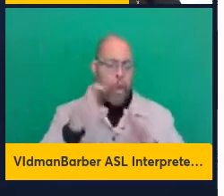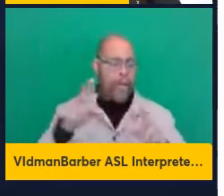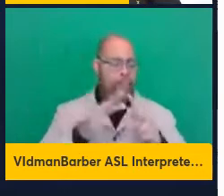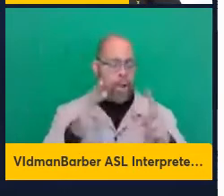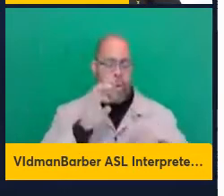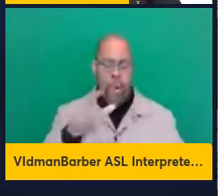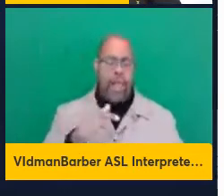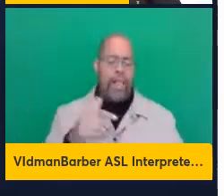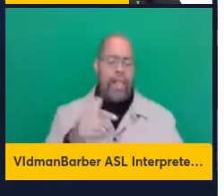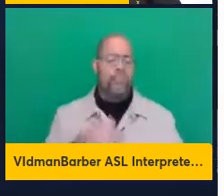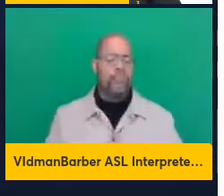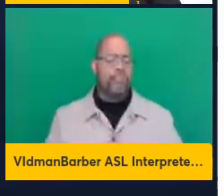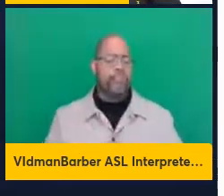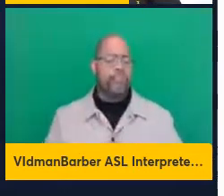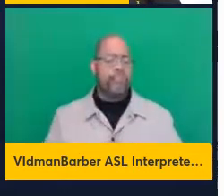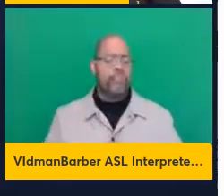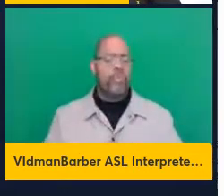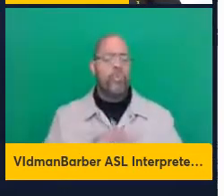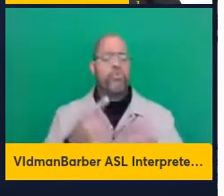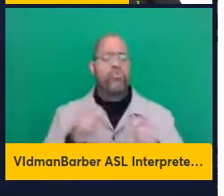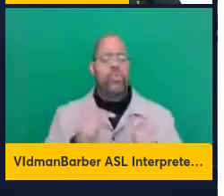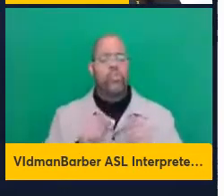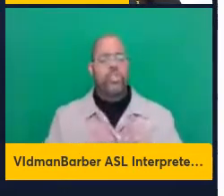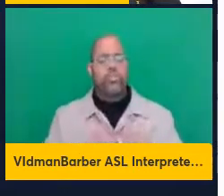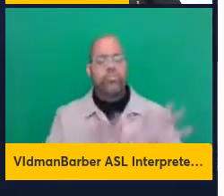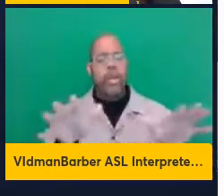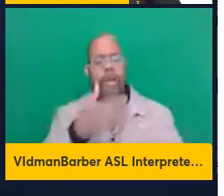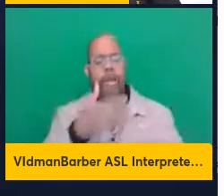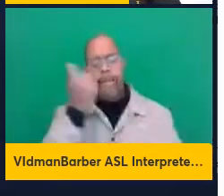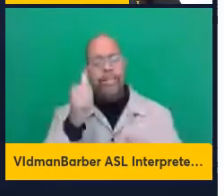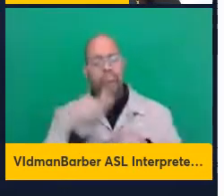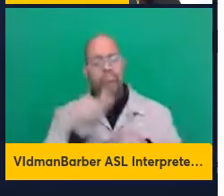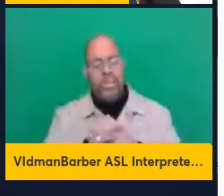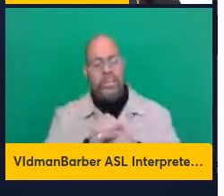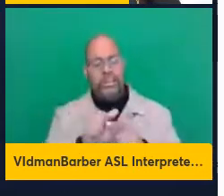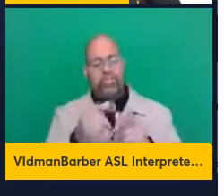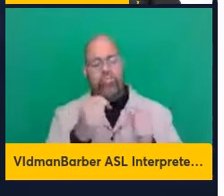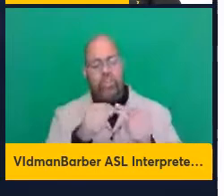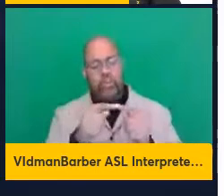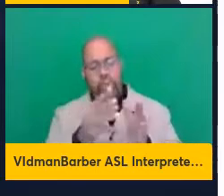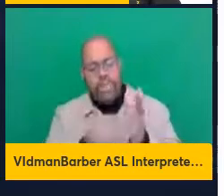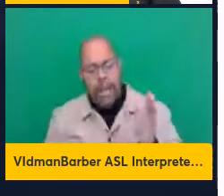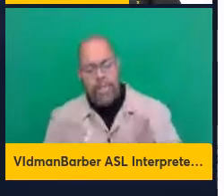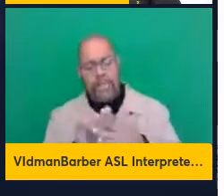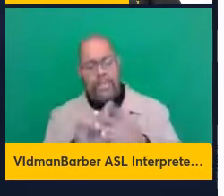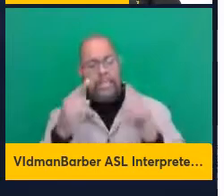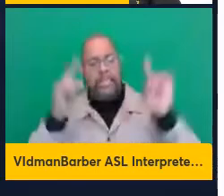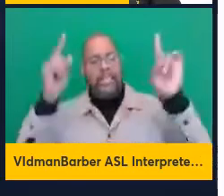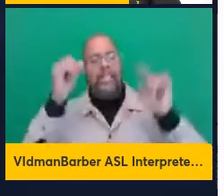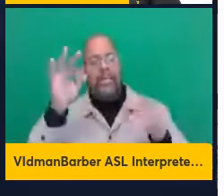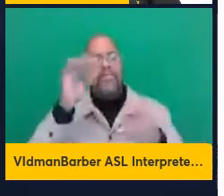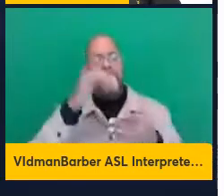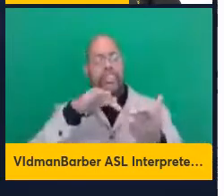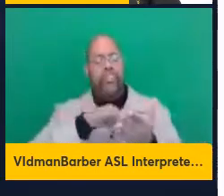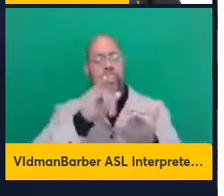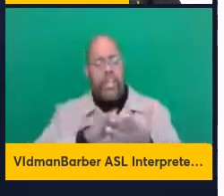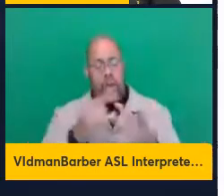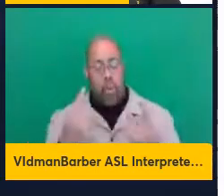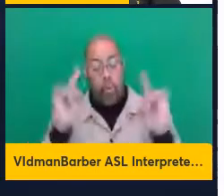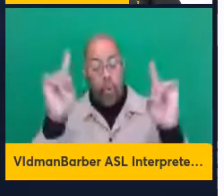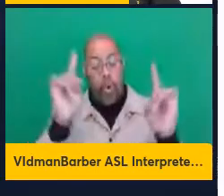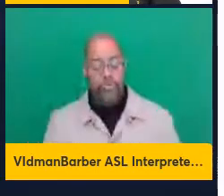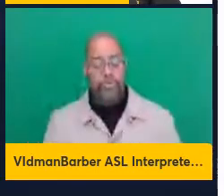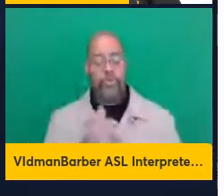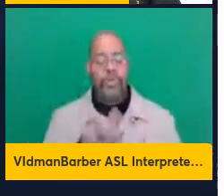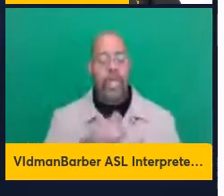we try to spread the best practices, to try to replicate the successes of the centers that have worked so that